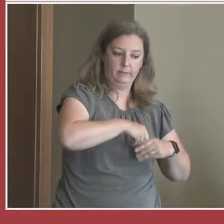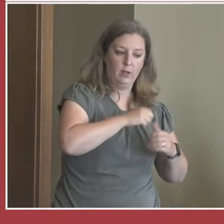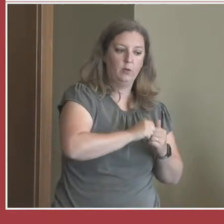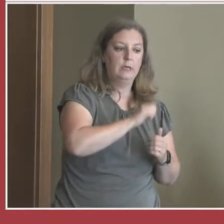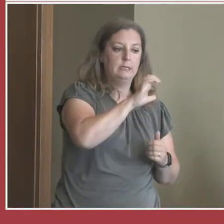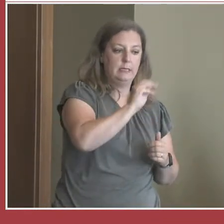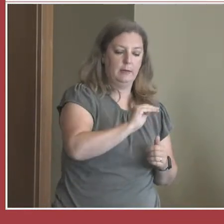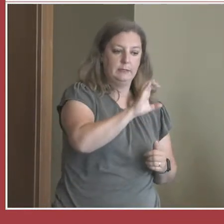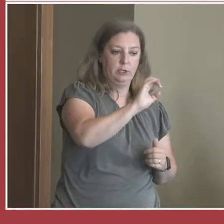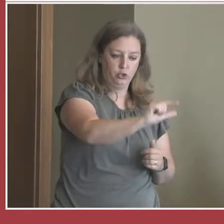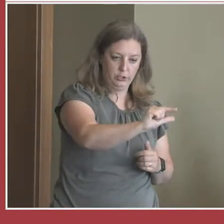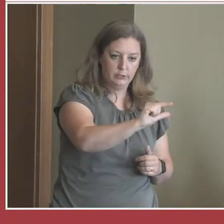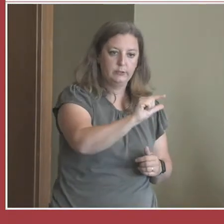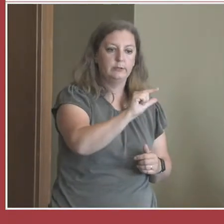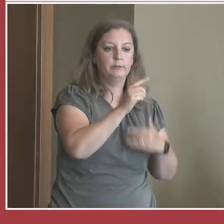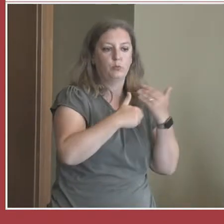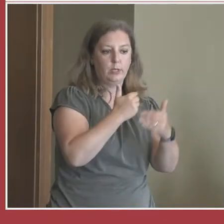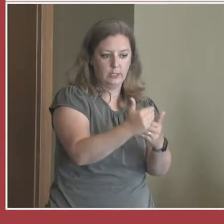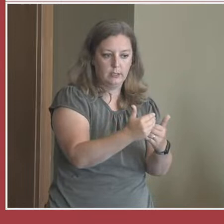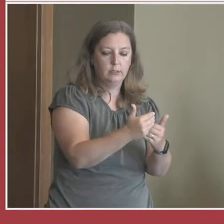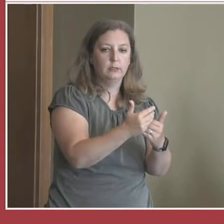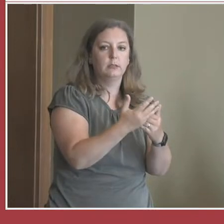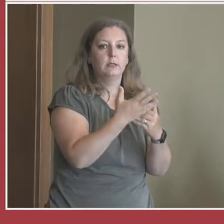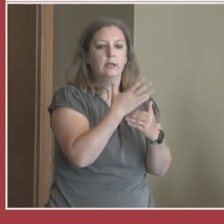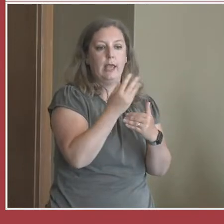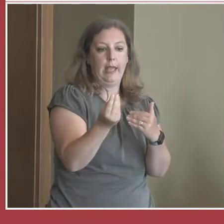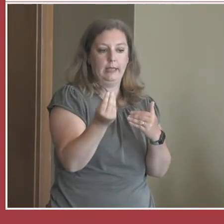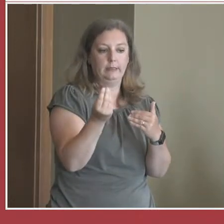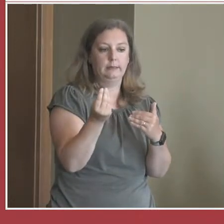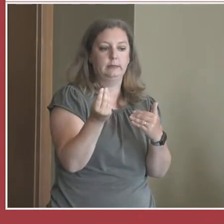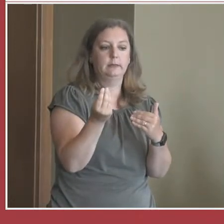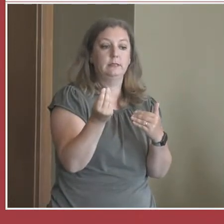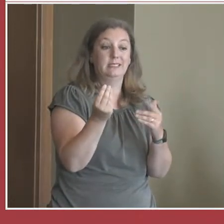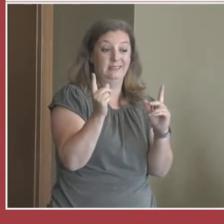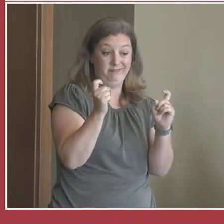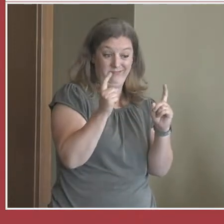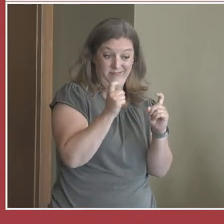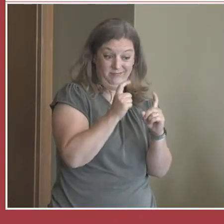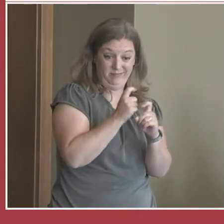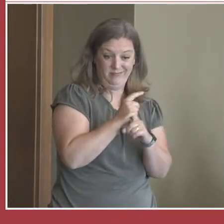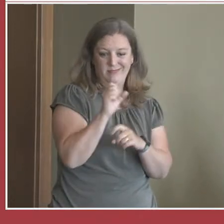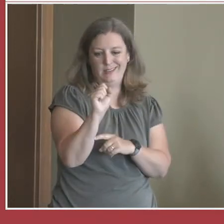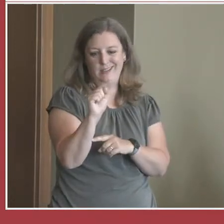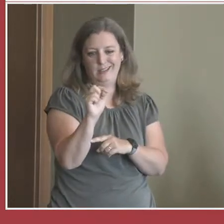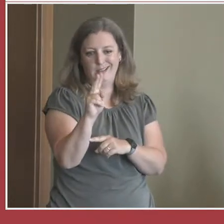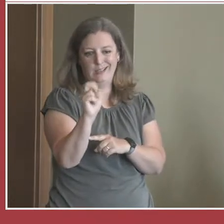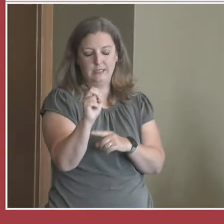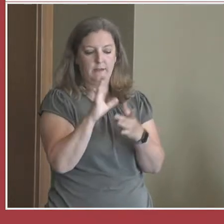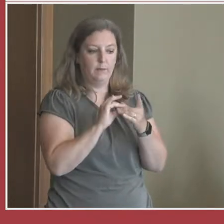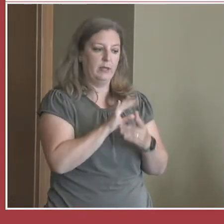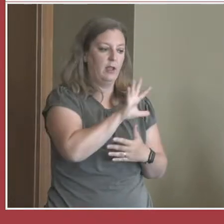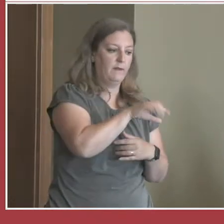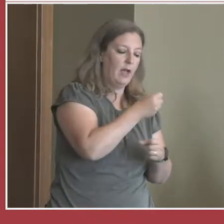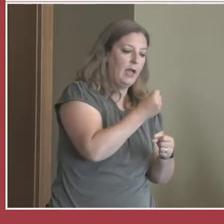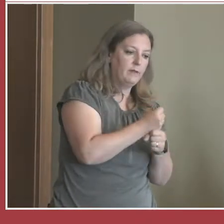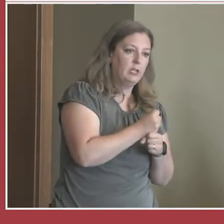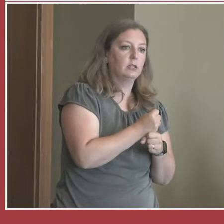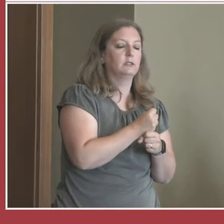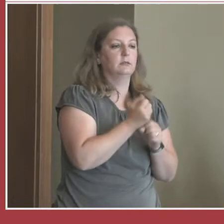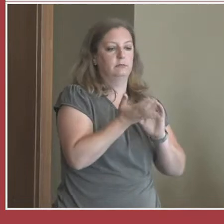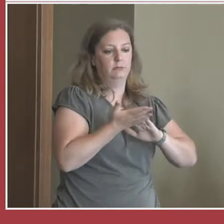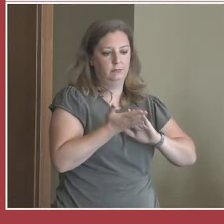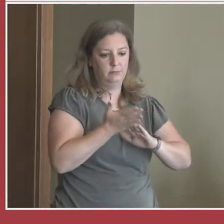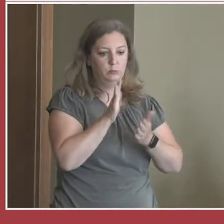in a CMGC process. And given the complexity, as Steve talked about, 5 years, we're